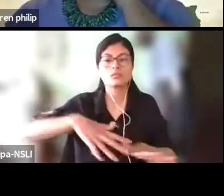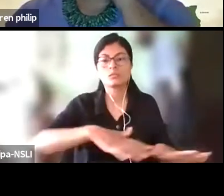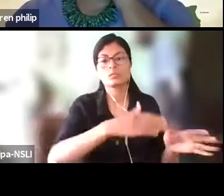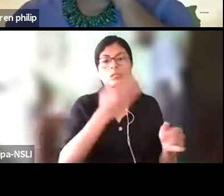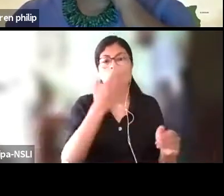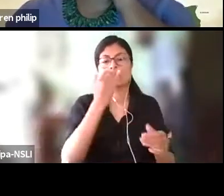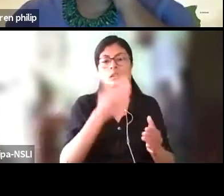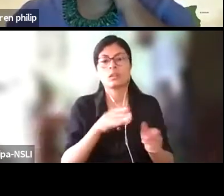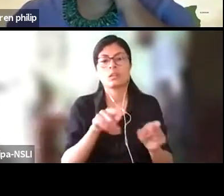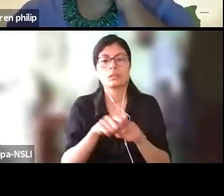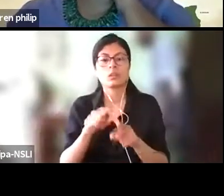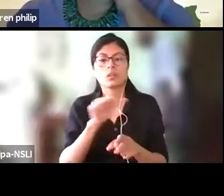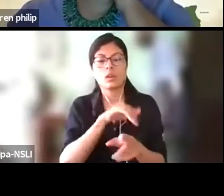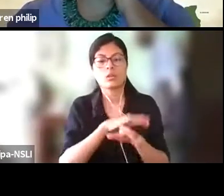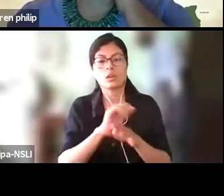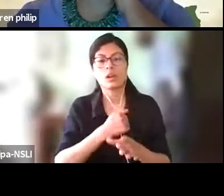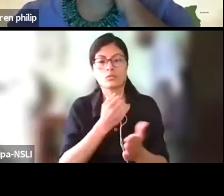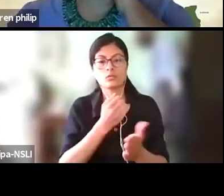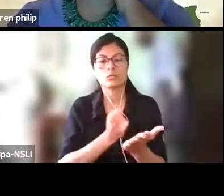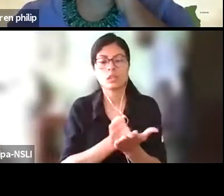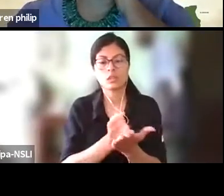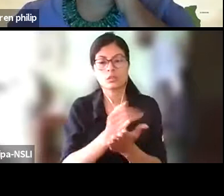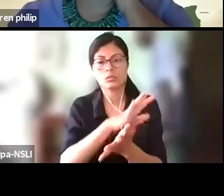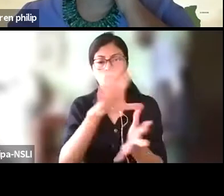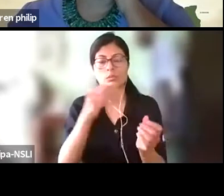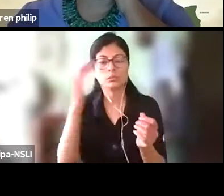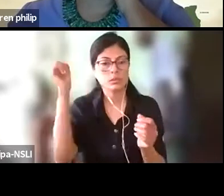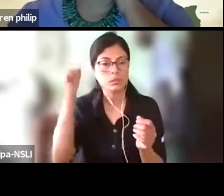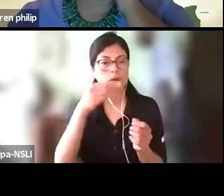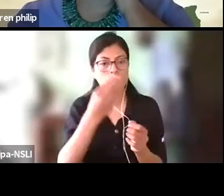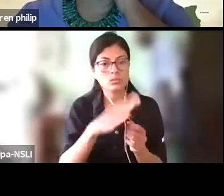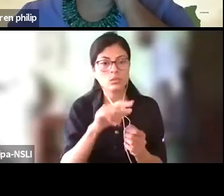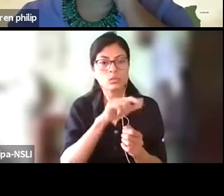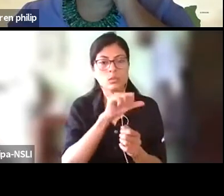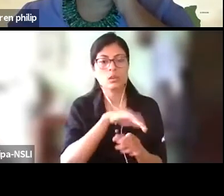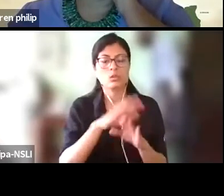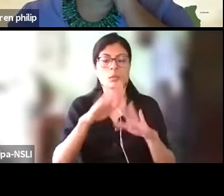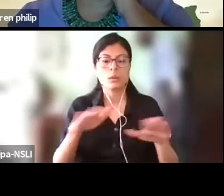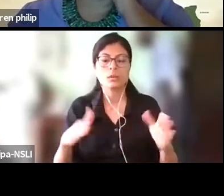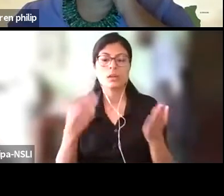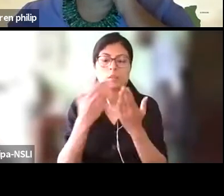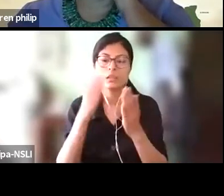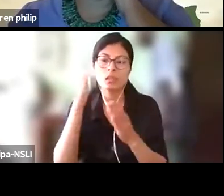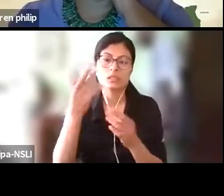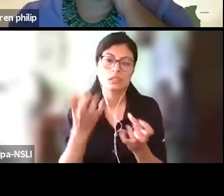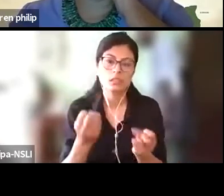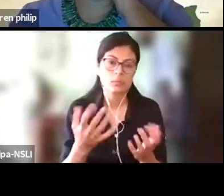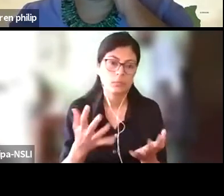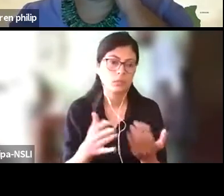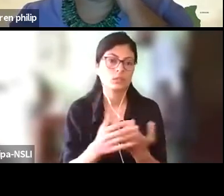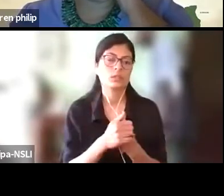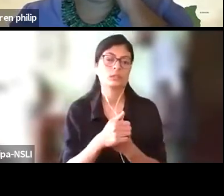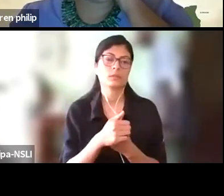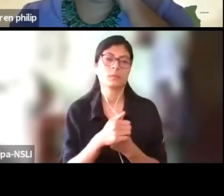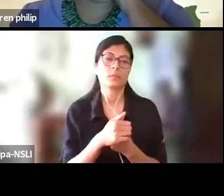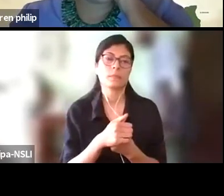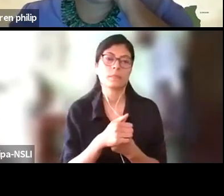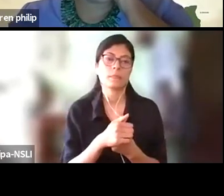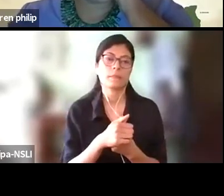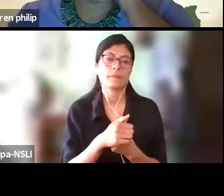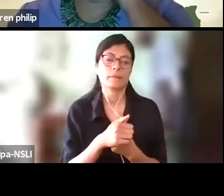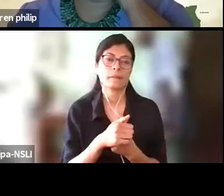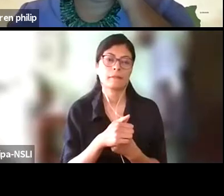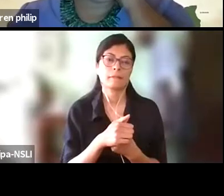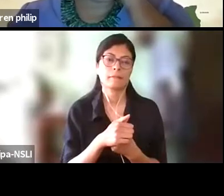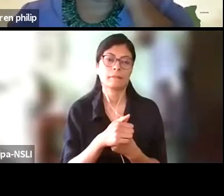actually, their children are not able to go to school because they don't have money to give their children.